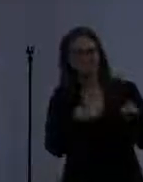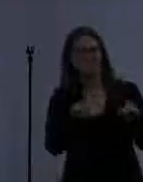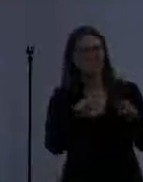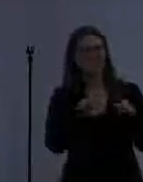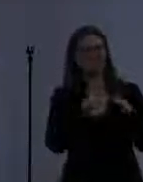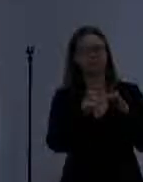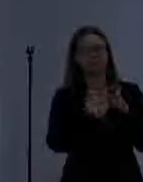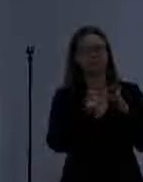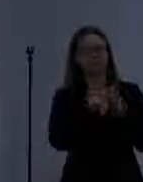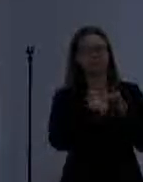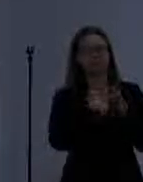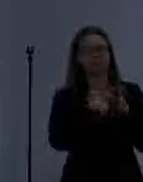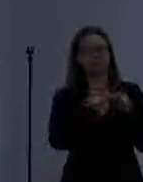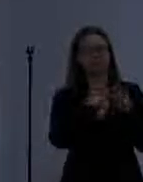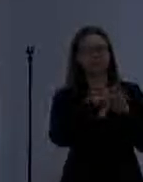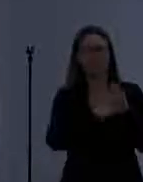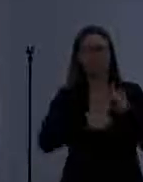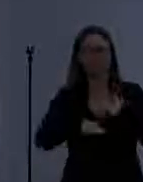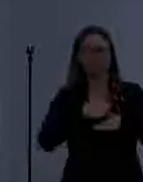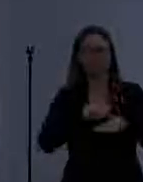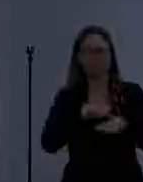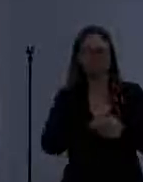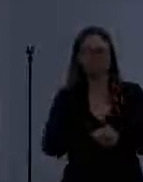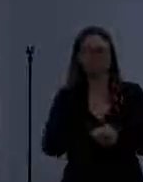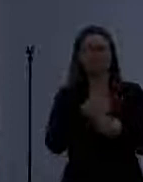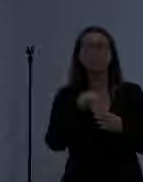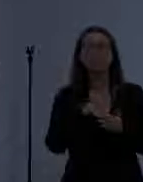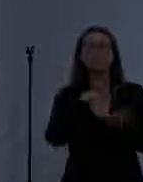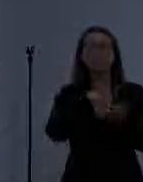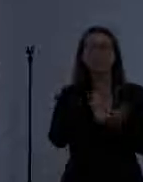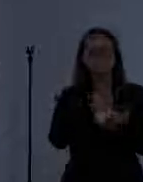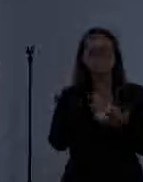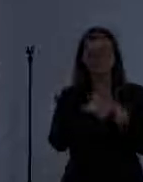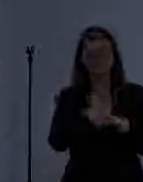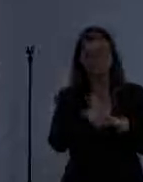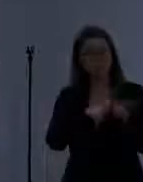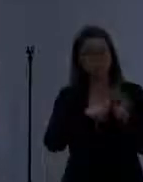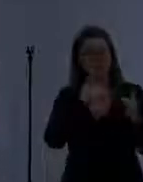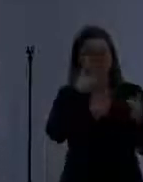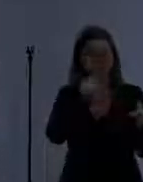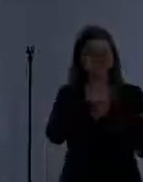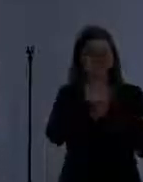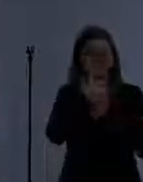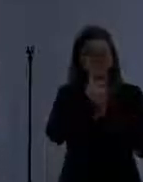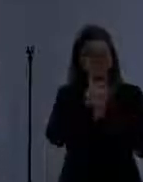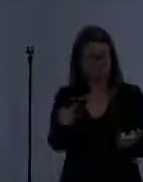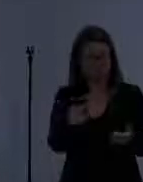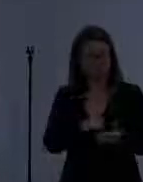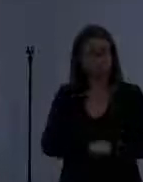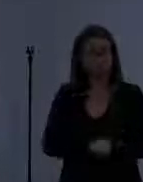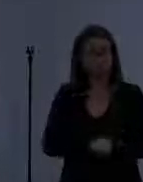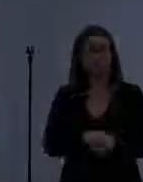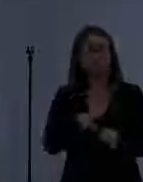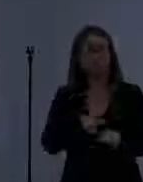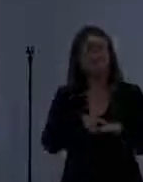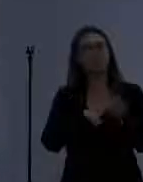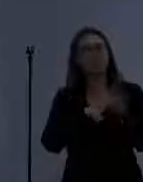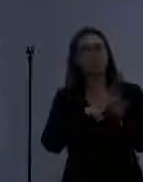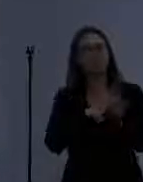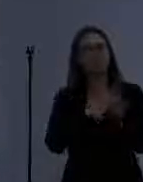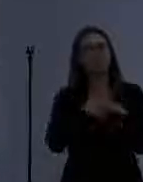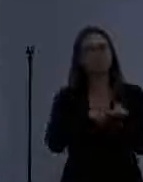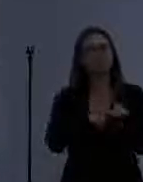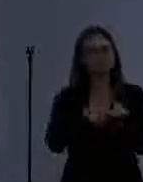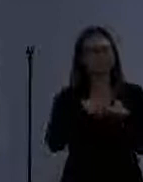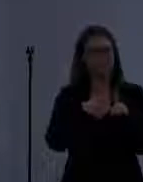I'm going to go into more detail about. Registration and quality assurance, which that's more,